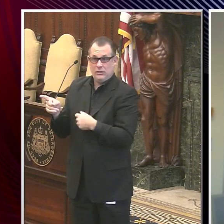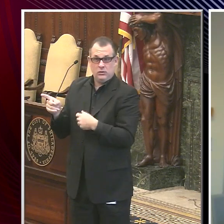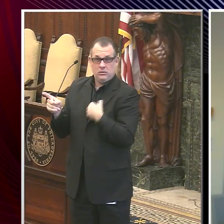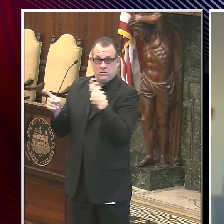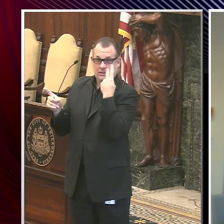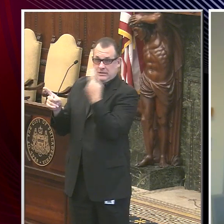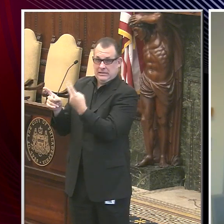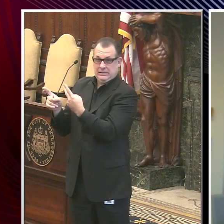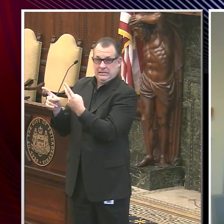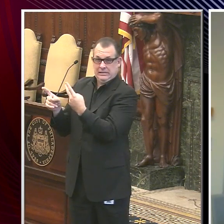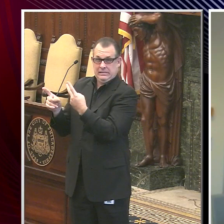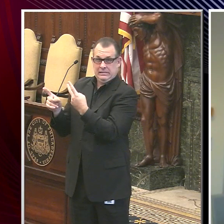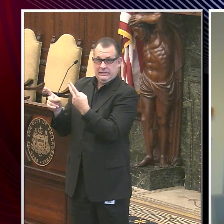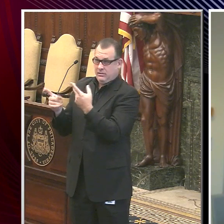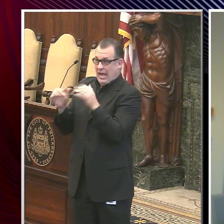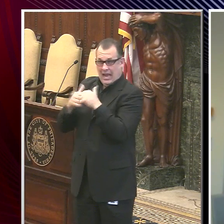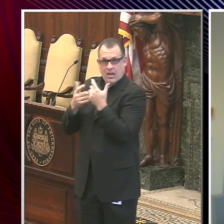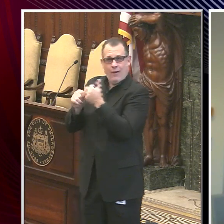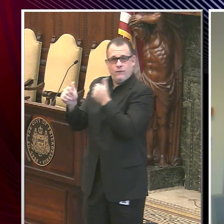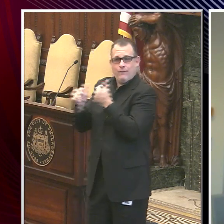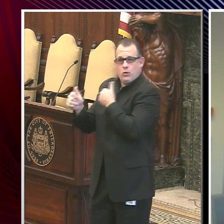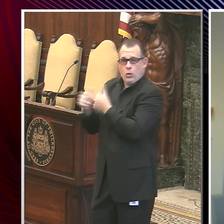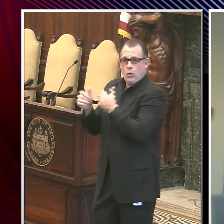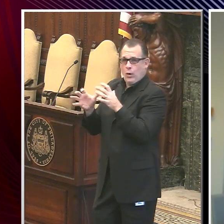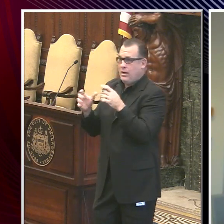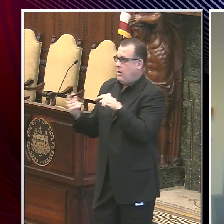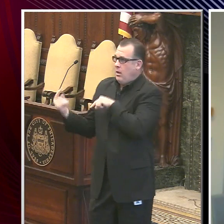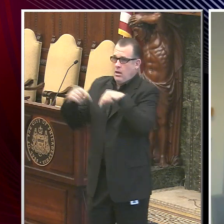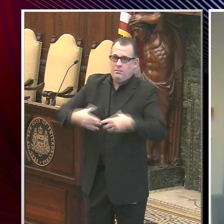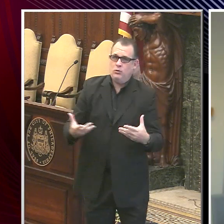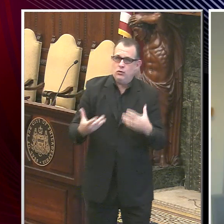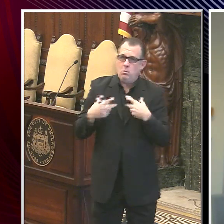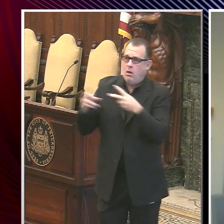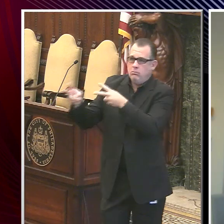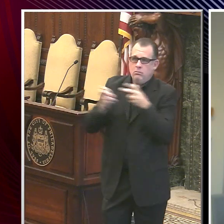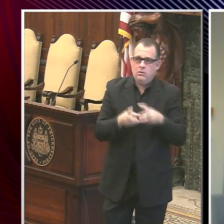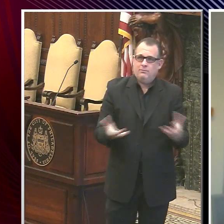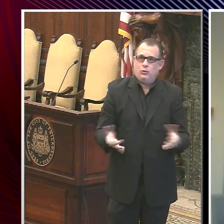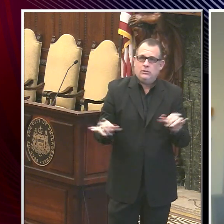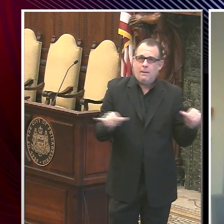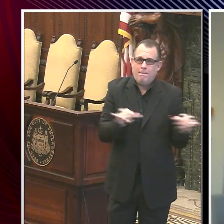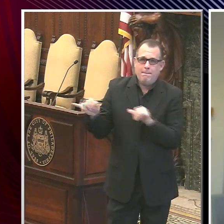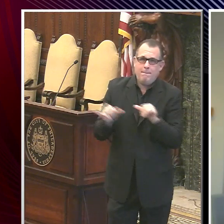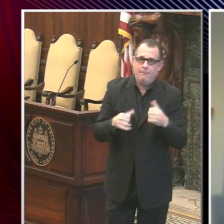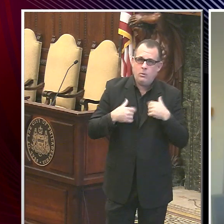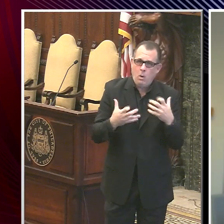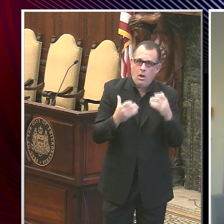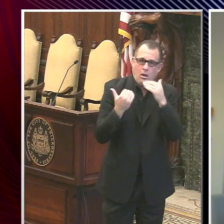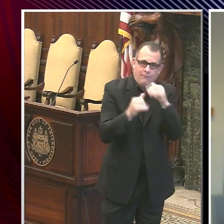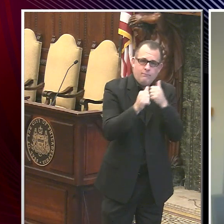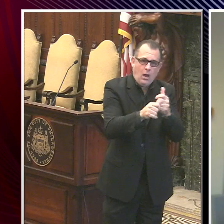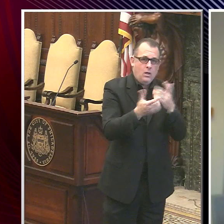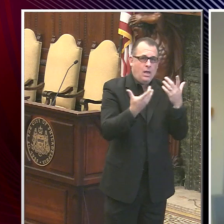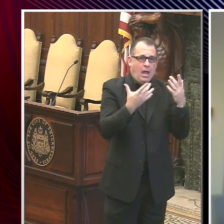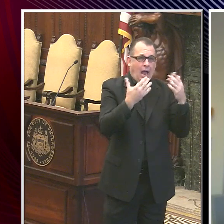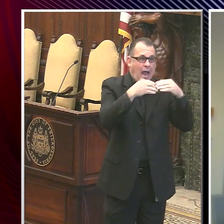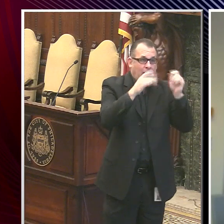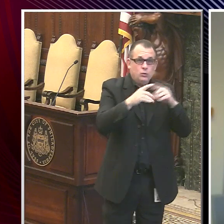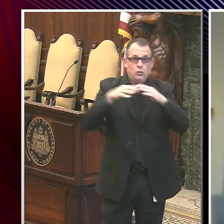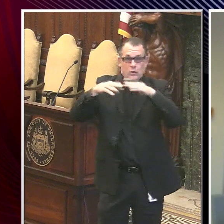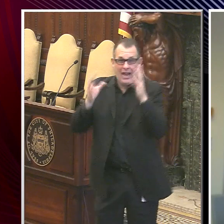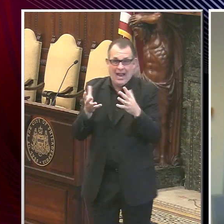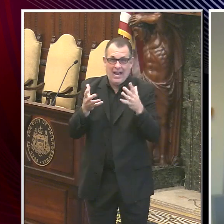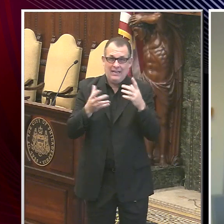avoided, but we have to take action now. So we'll put in place restrictions to keep people from different households away from each other. When people